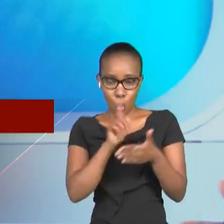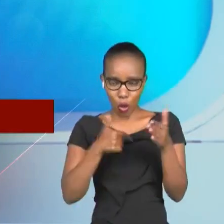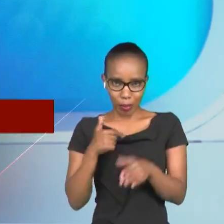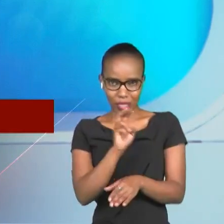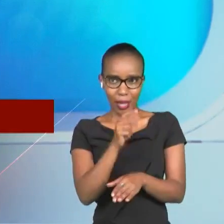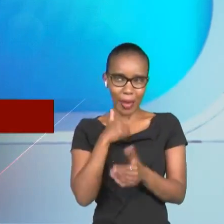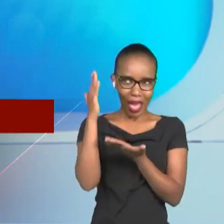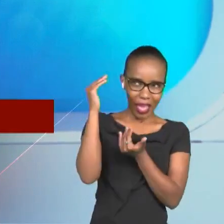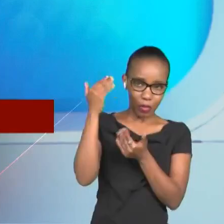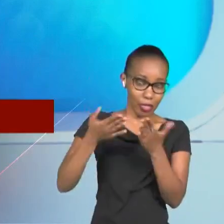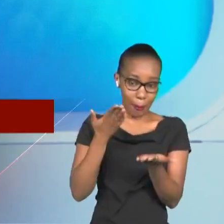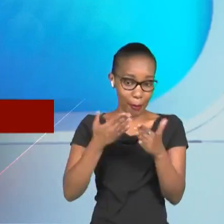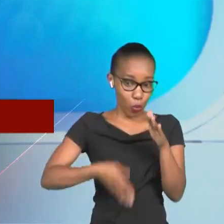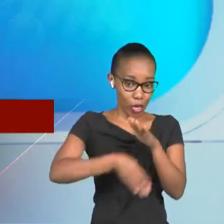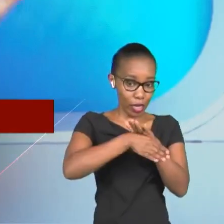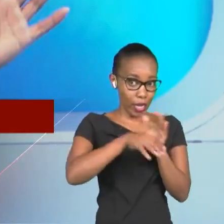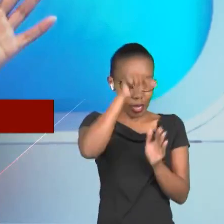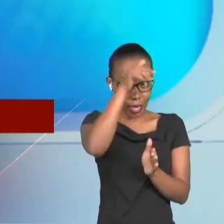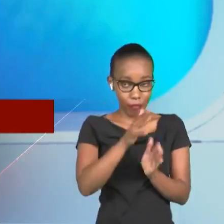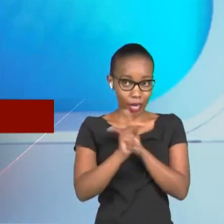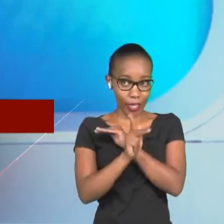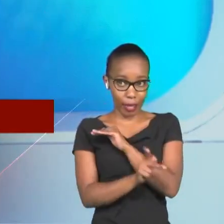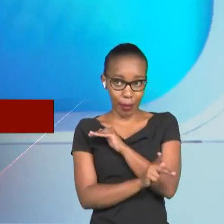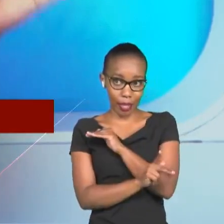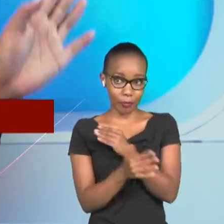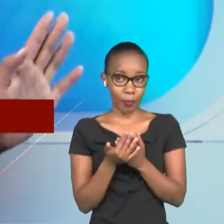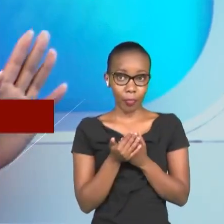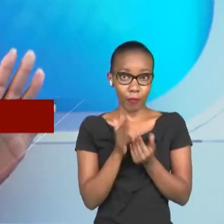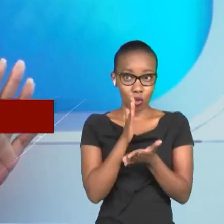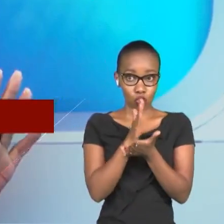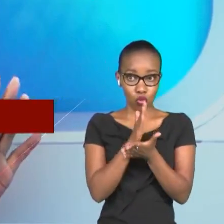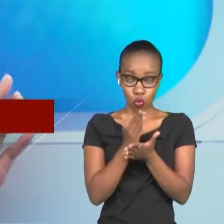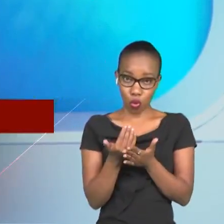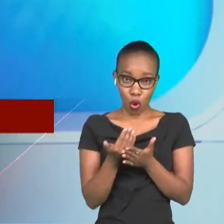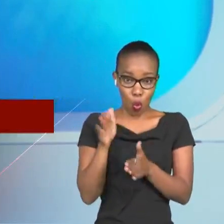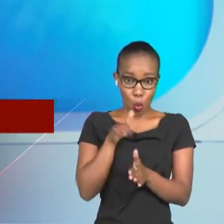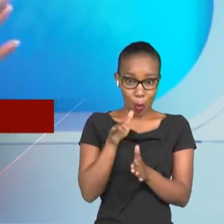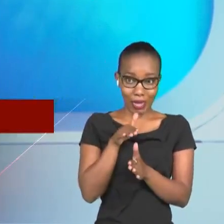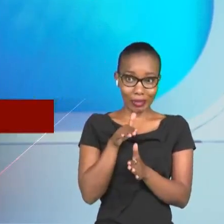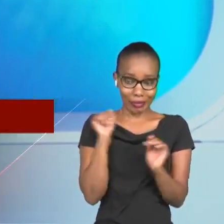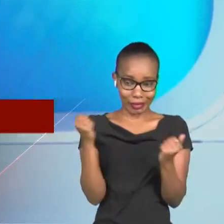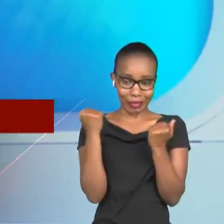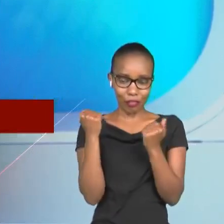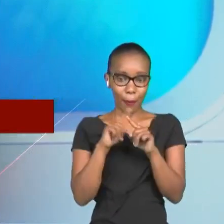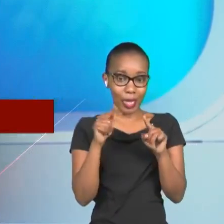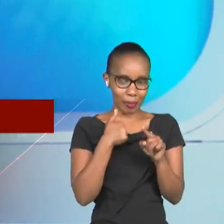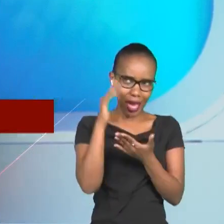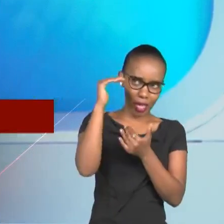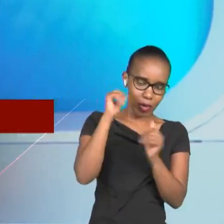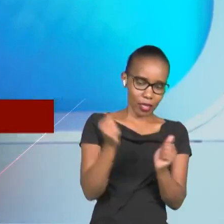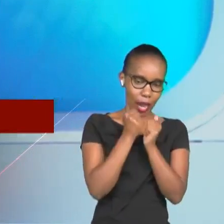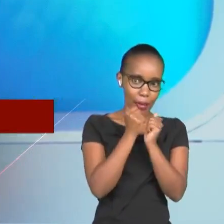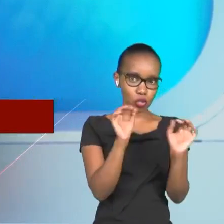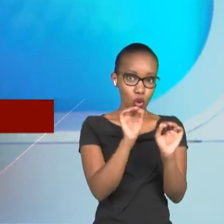you expected her to be impeached? I expected. I'm not saying that. I mean, she was exonerated by the Senate, but I did not expect that to happen. And I